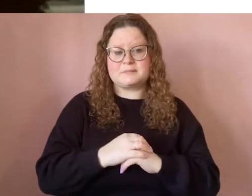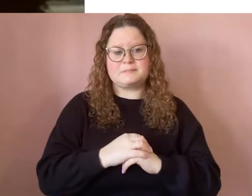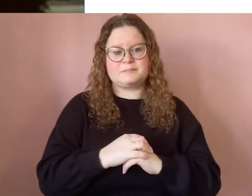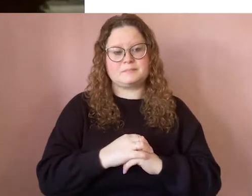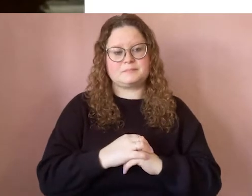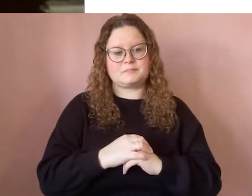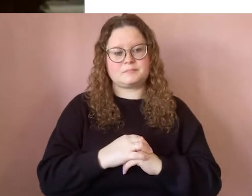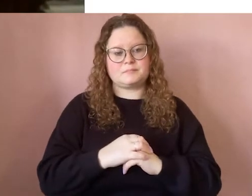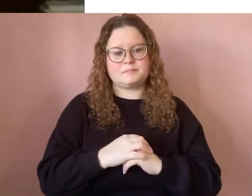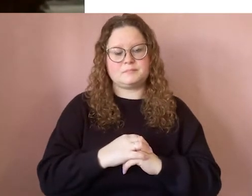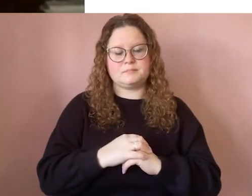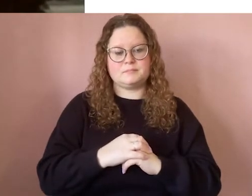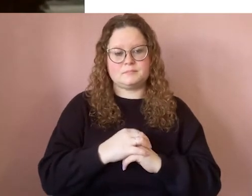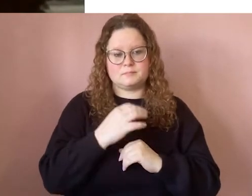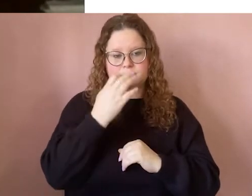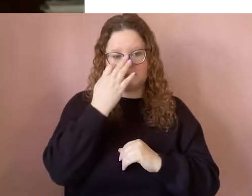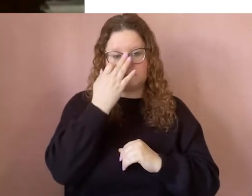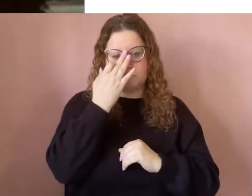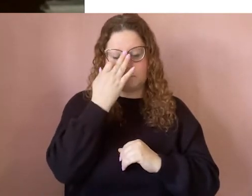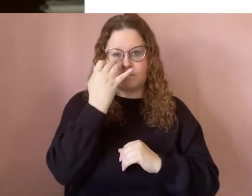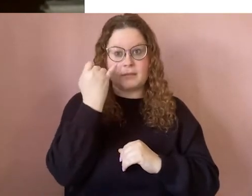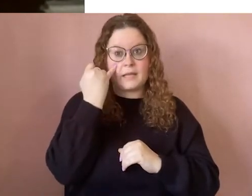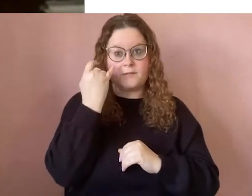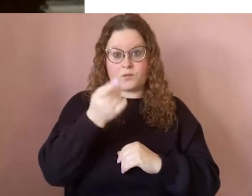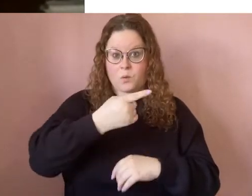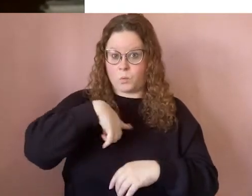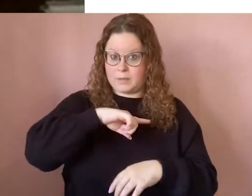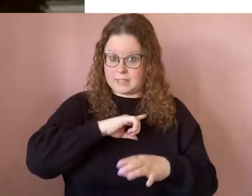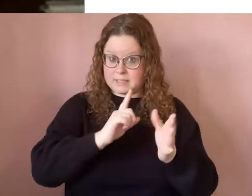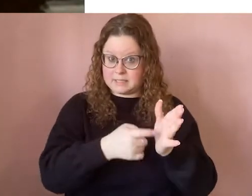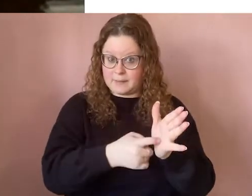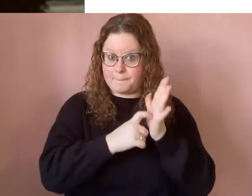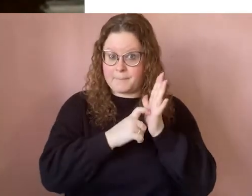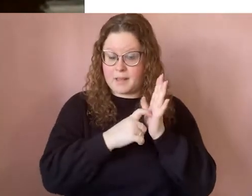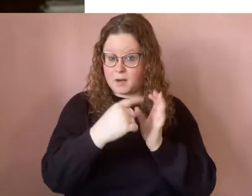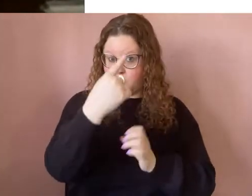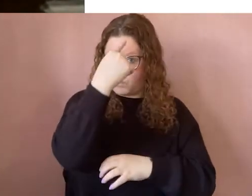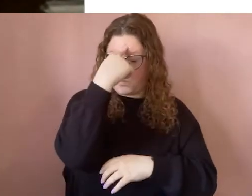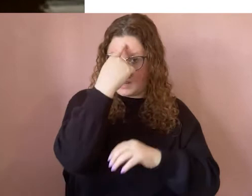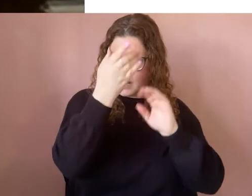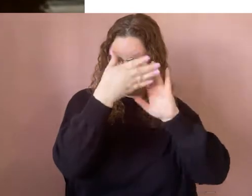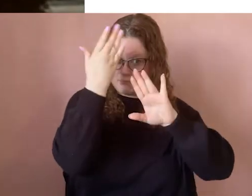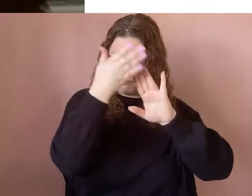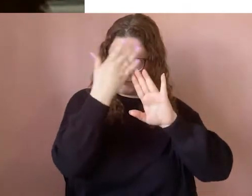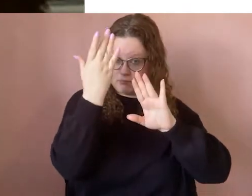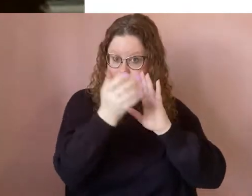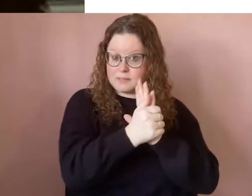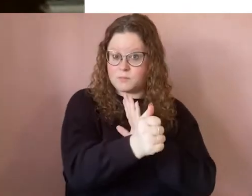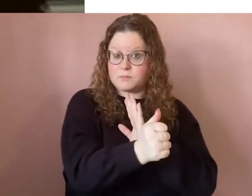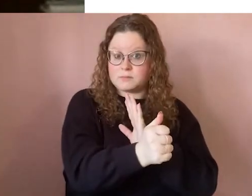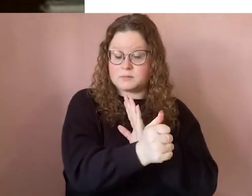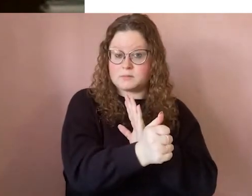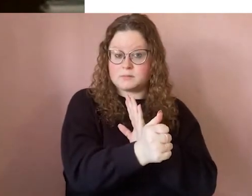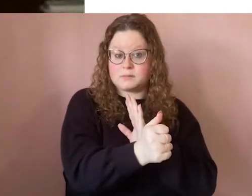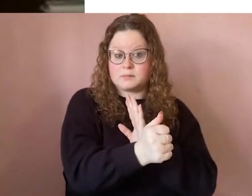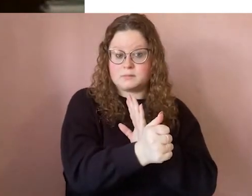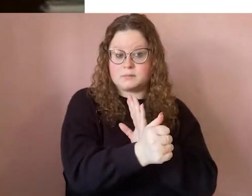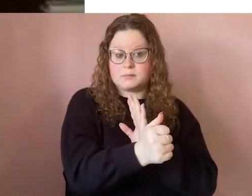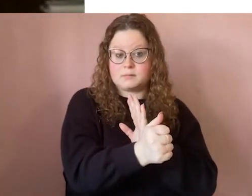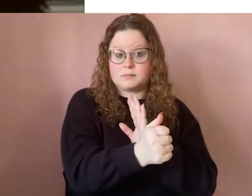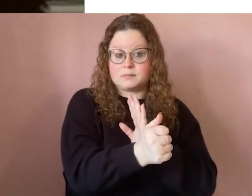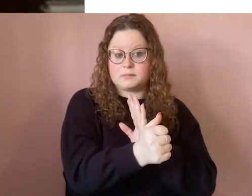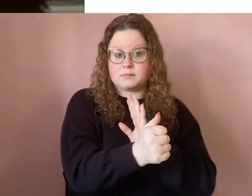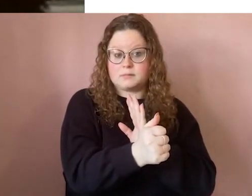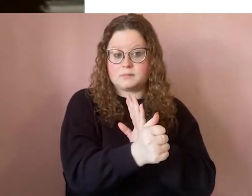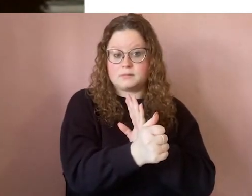that demands brain skills more than manual skills, we're still using, we will